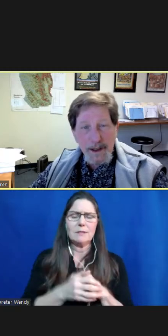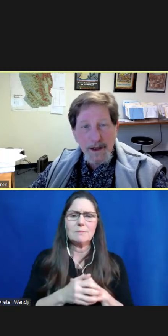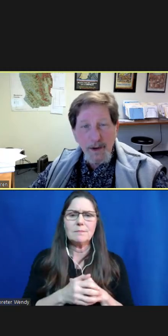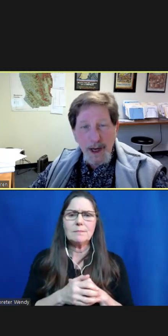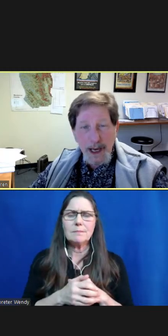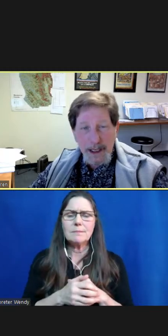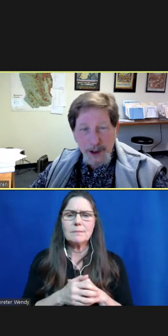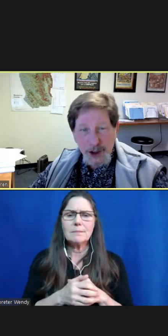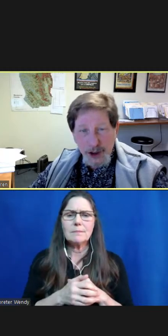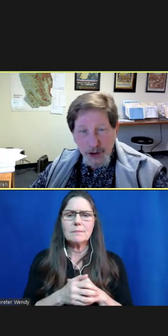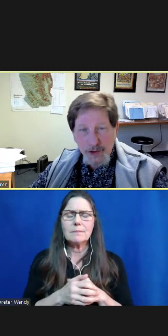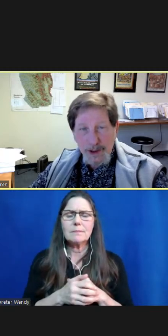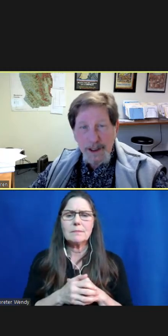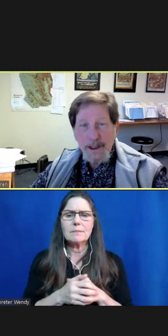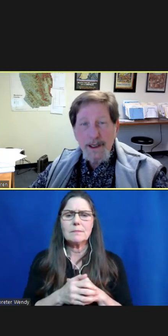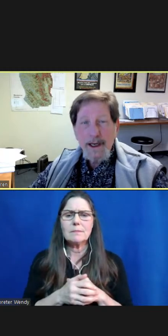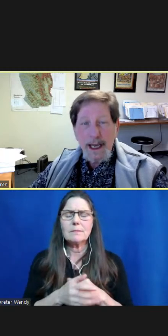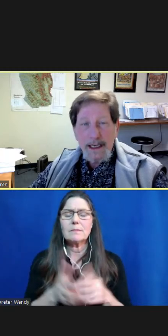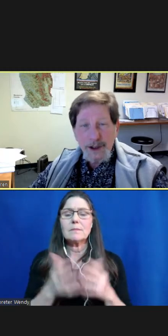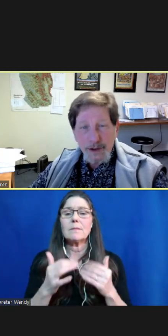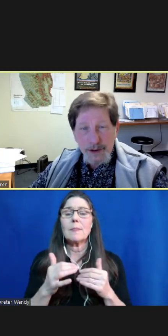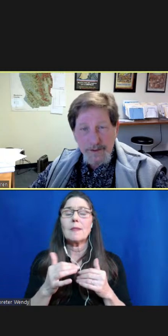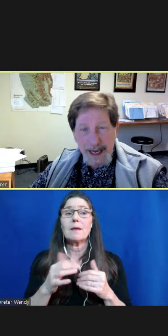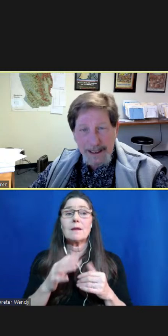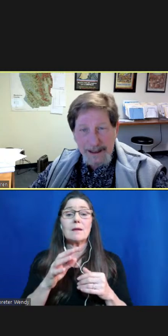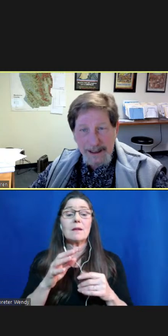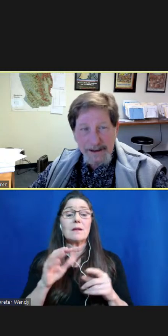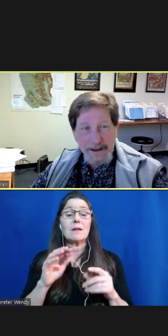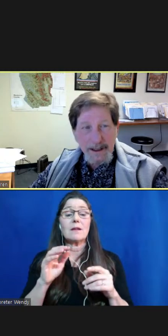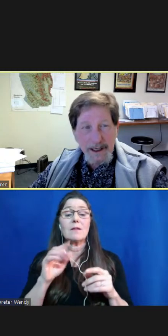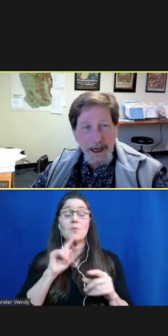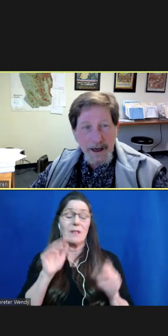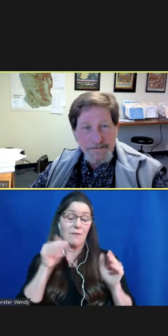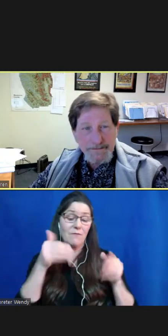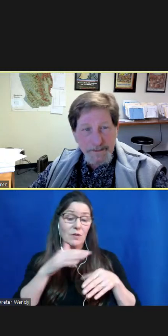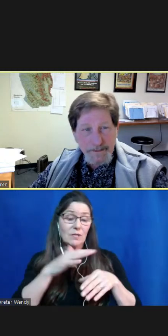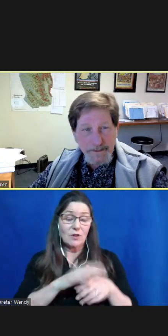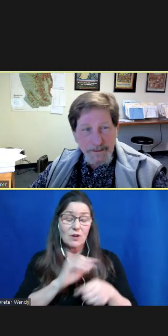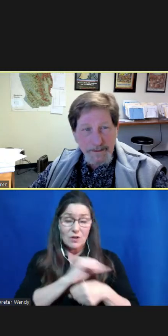COVID in children and children's vaccines.